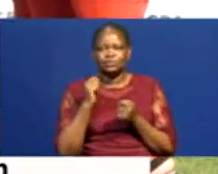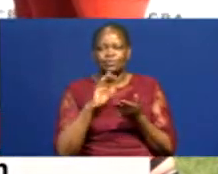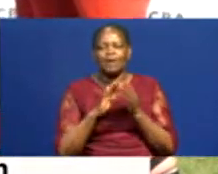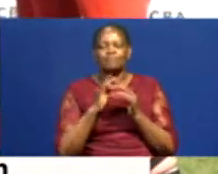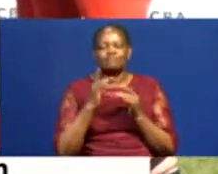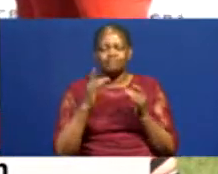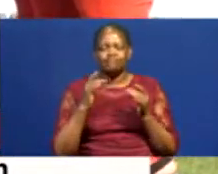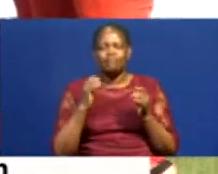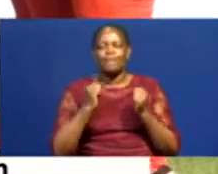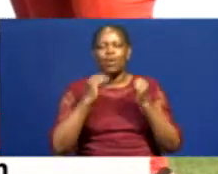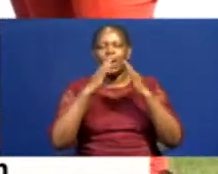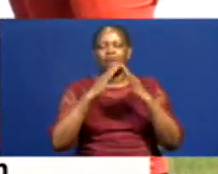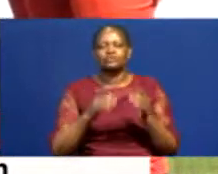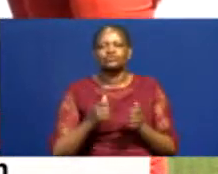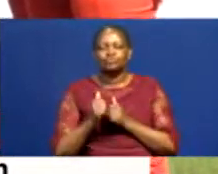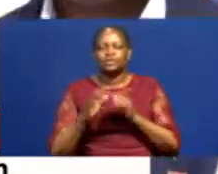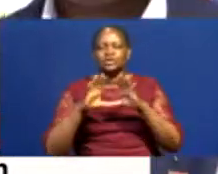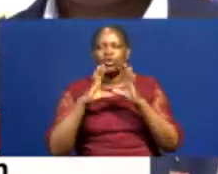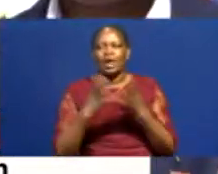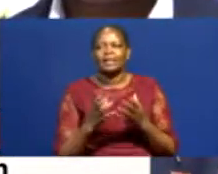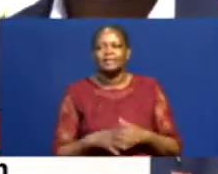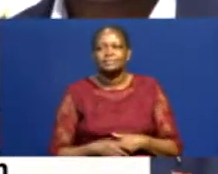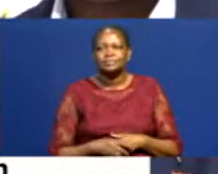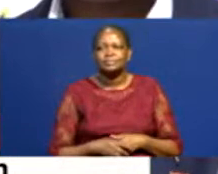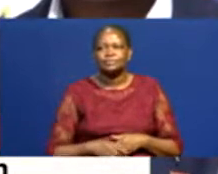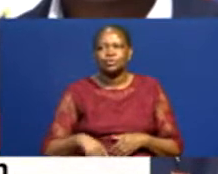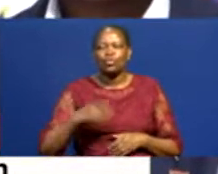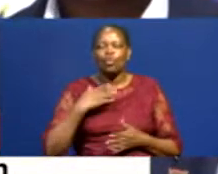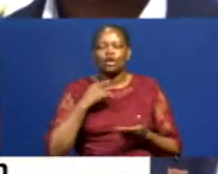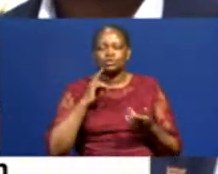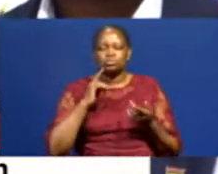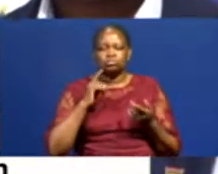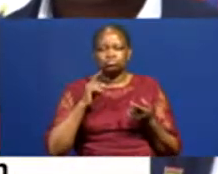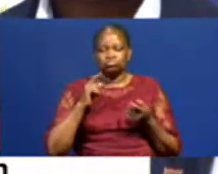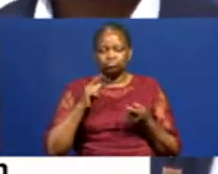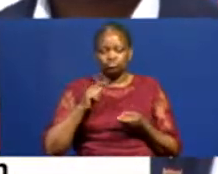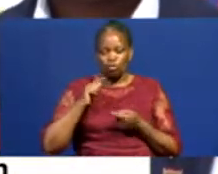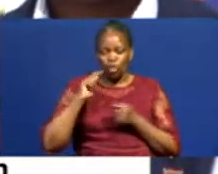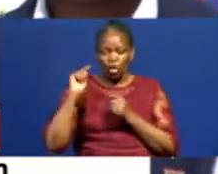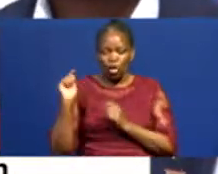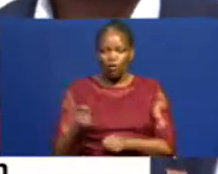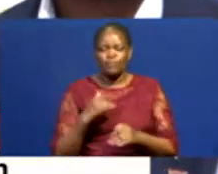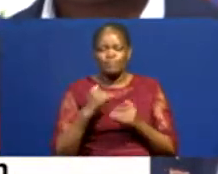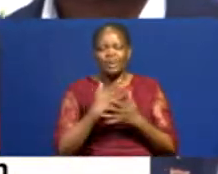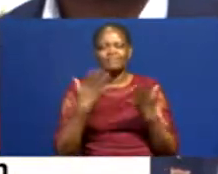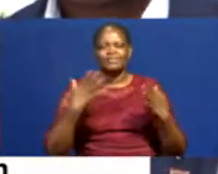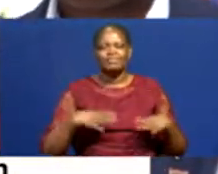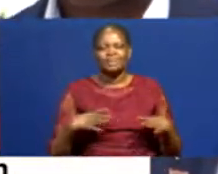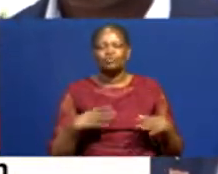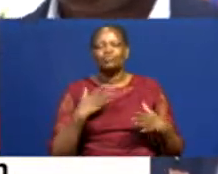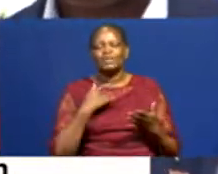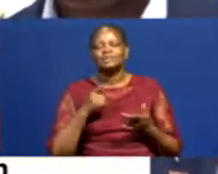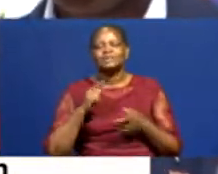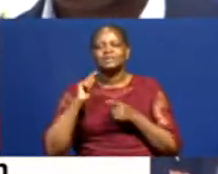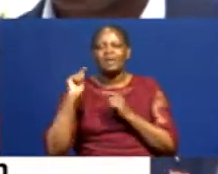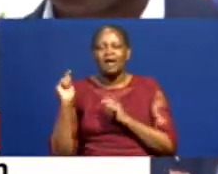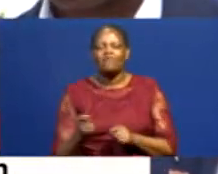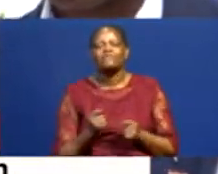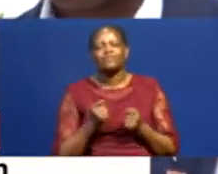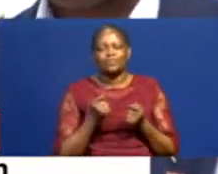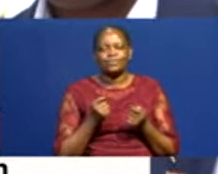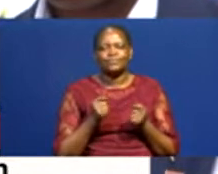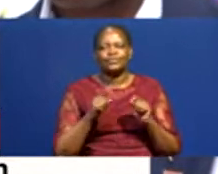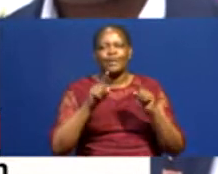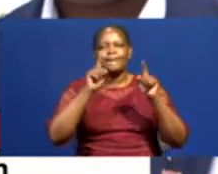the powerhouses of sports in the world. We want golf to be played by everybody. We want golf to be a